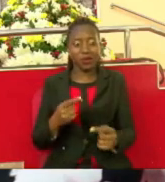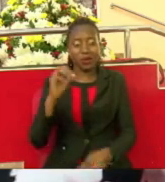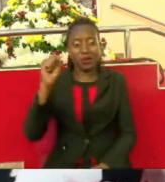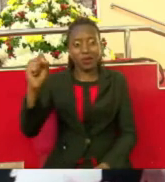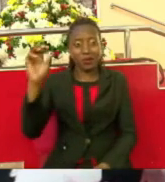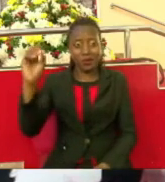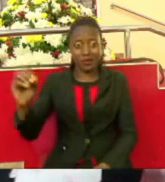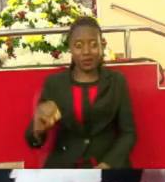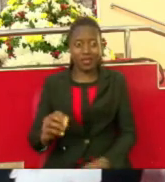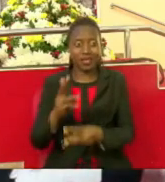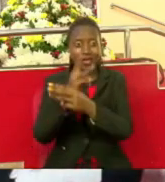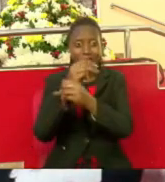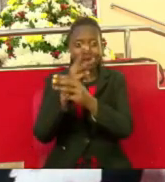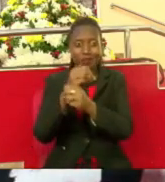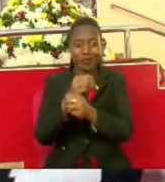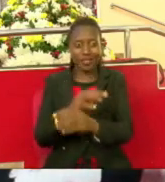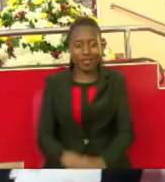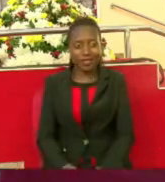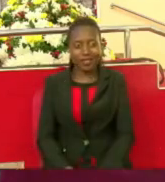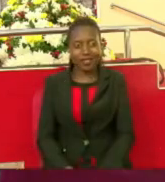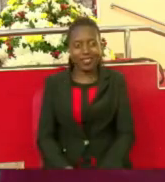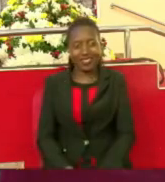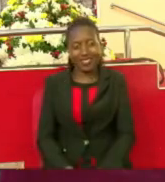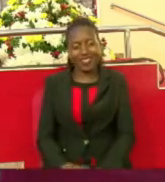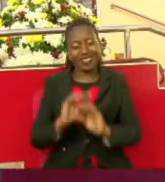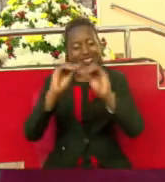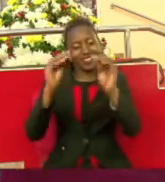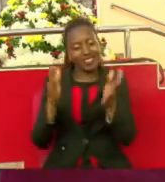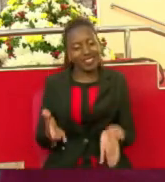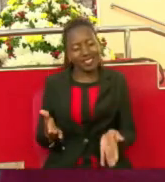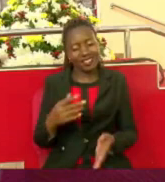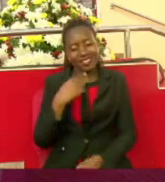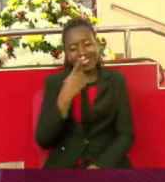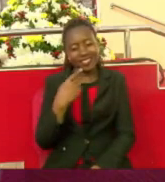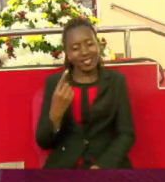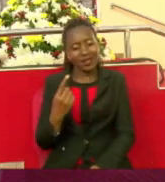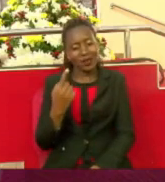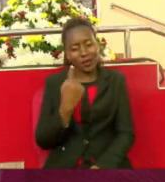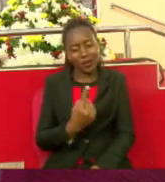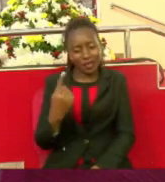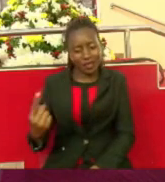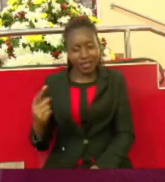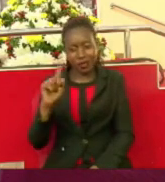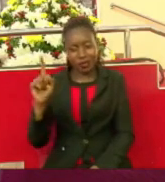in mathematics. And the teacher would say, if for every question you have failed,